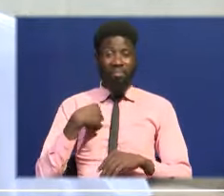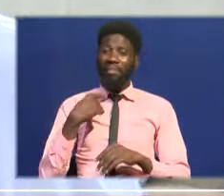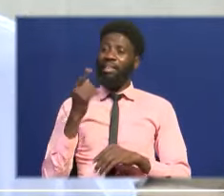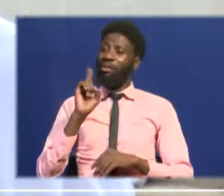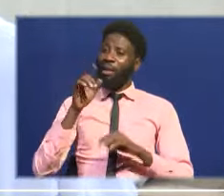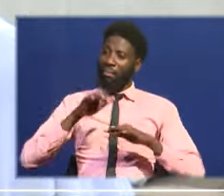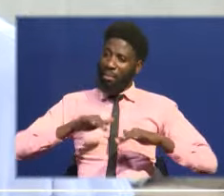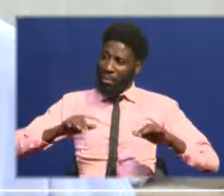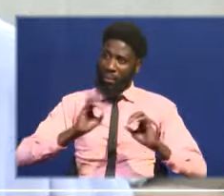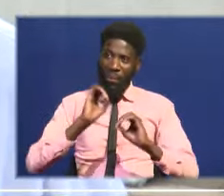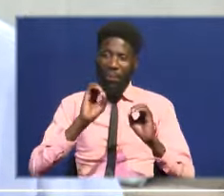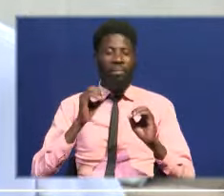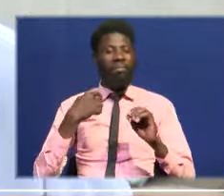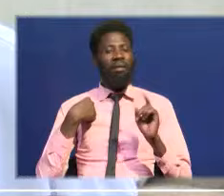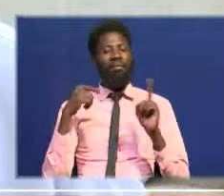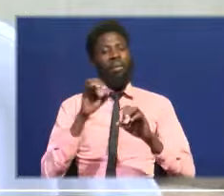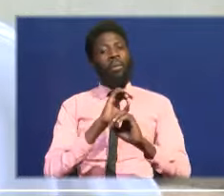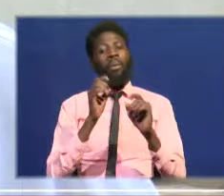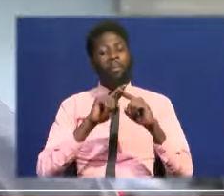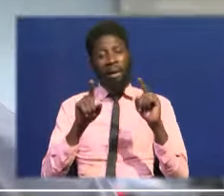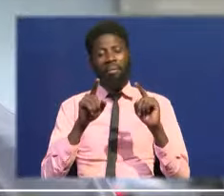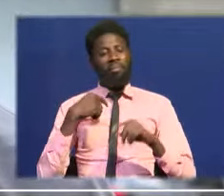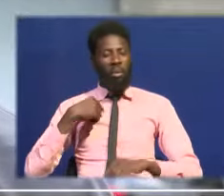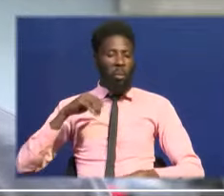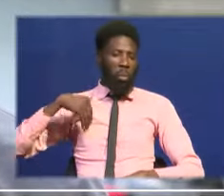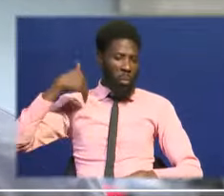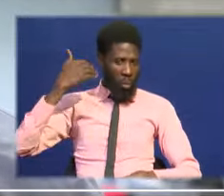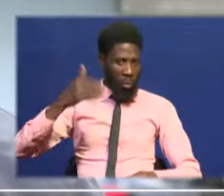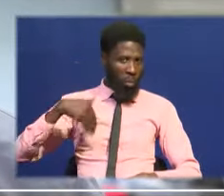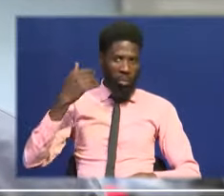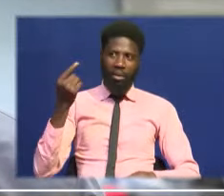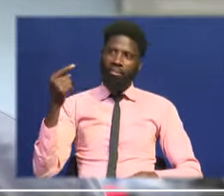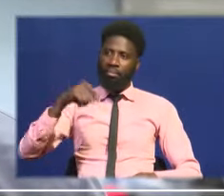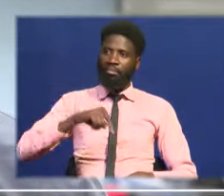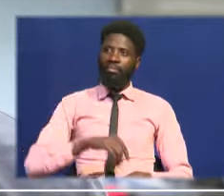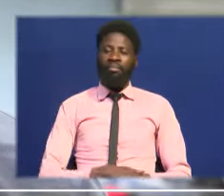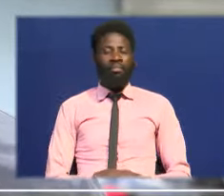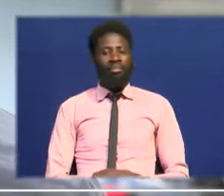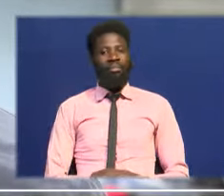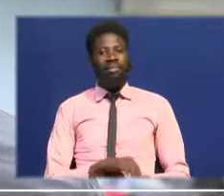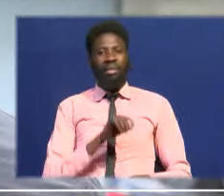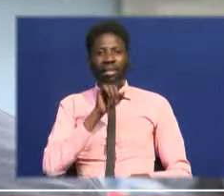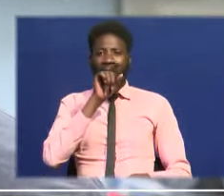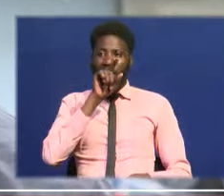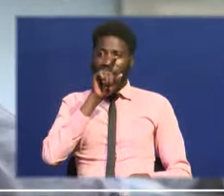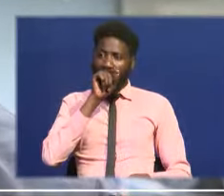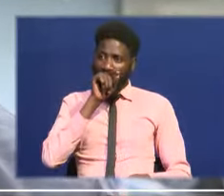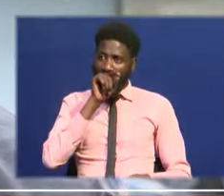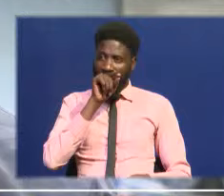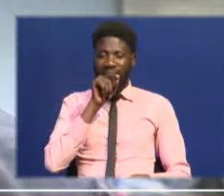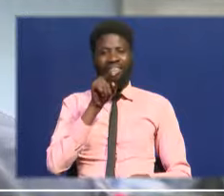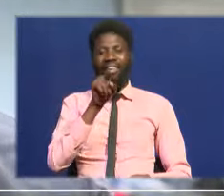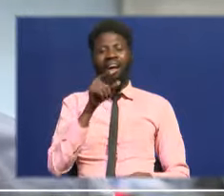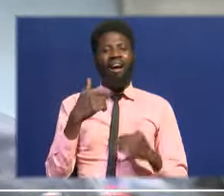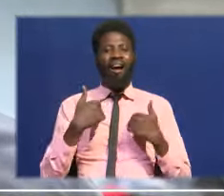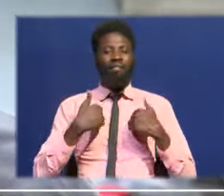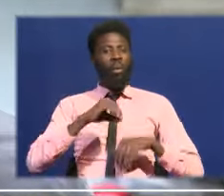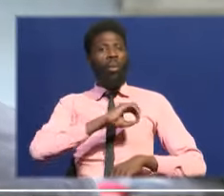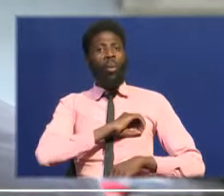unless I'm out of town, I don't come, but otherwise I come every day. Hii wanyama haina mwenyewe ni ya msituni, naweza sema ni ya msituni,